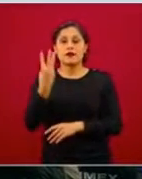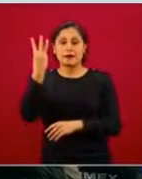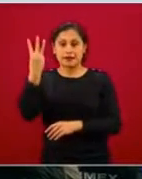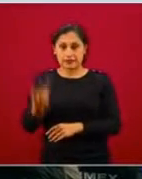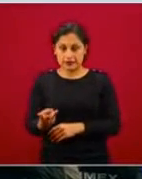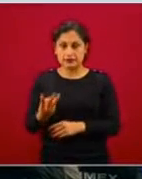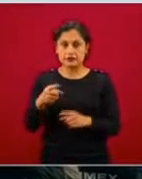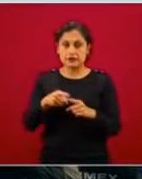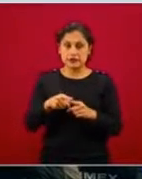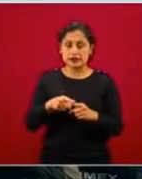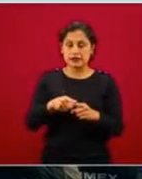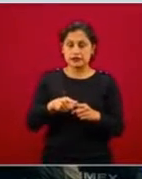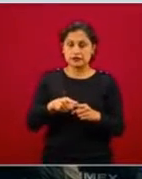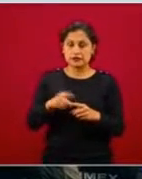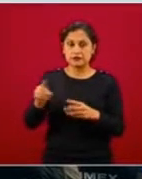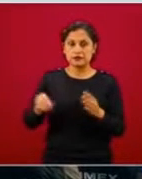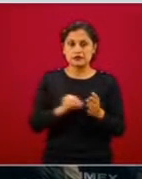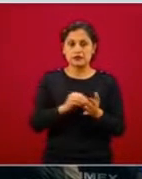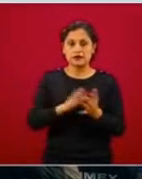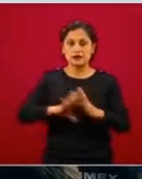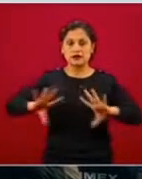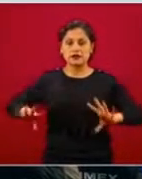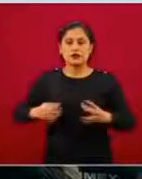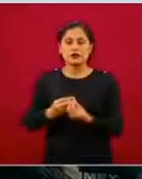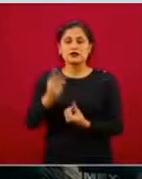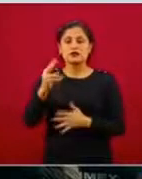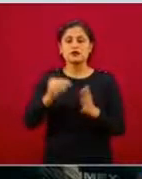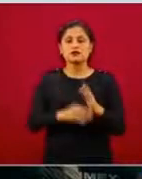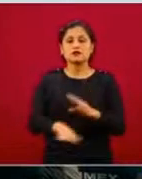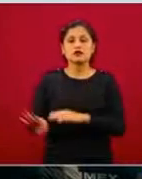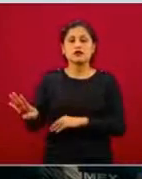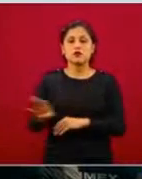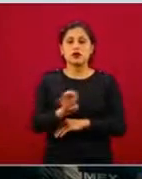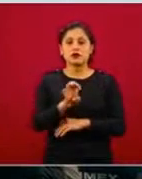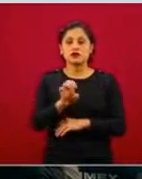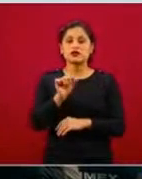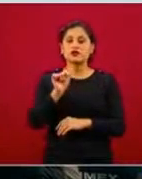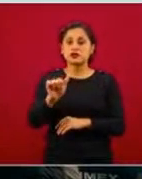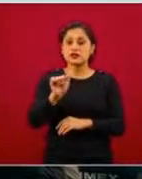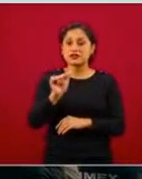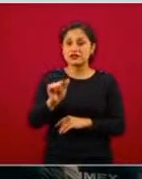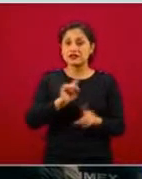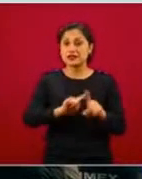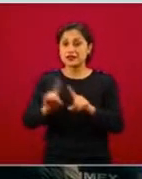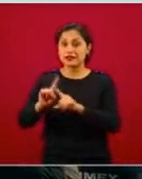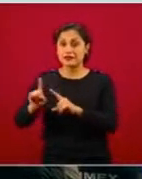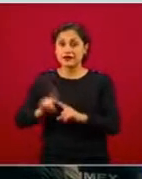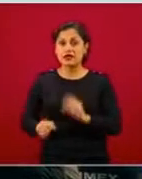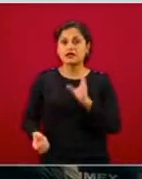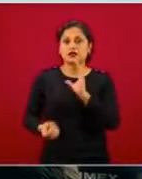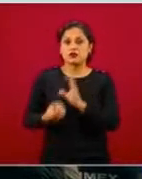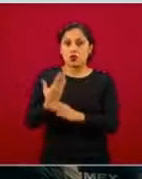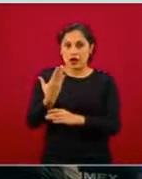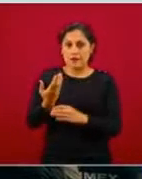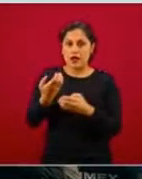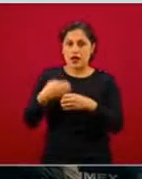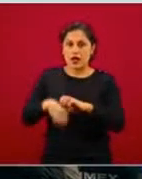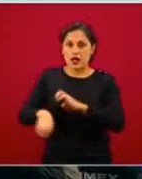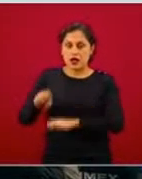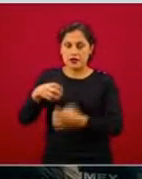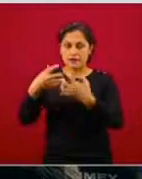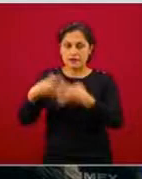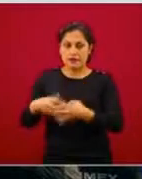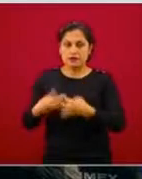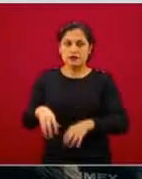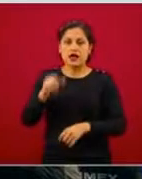Transportation, mining, businesses related to that. And then we had many also registrations for people who are